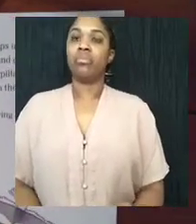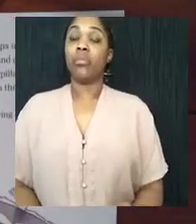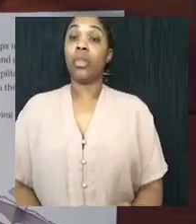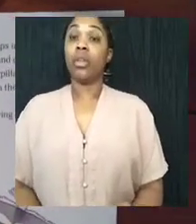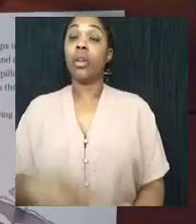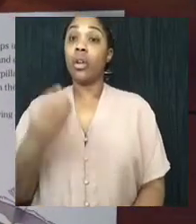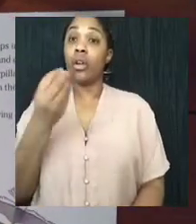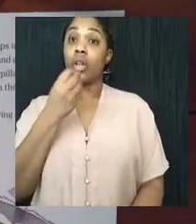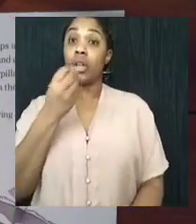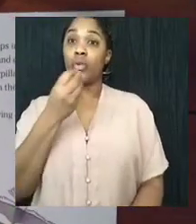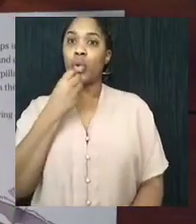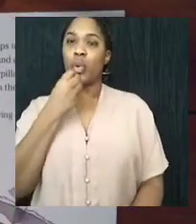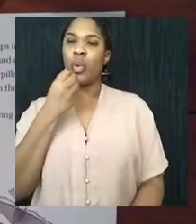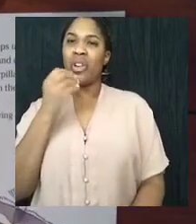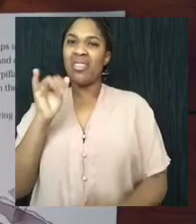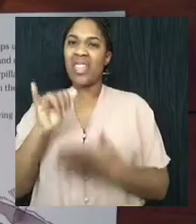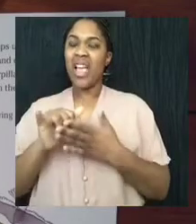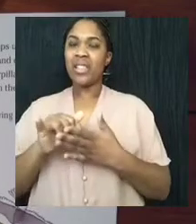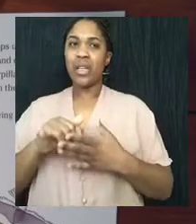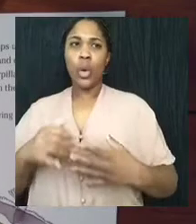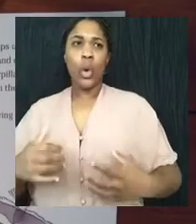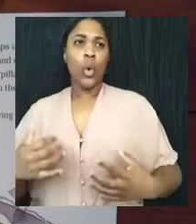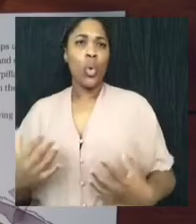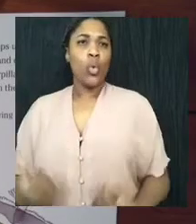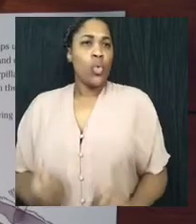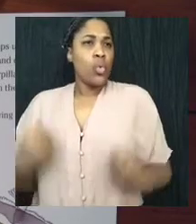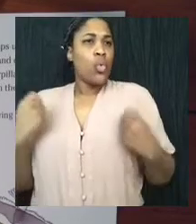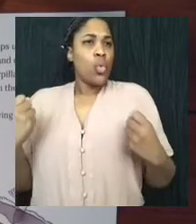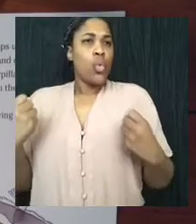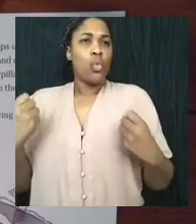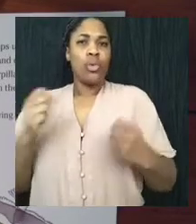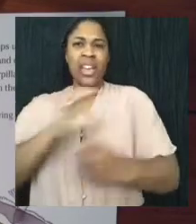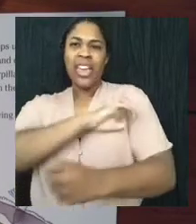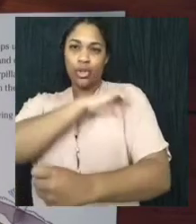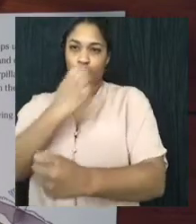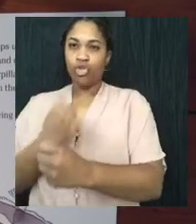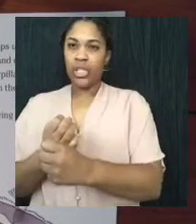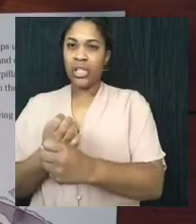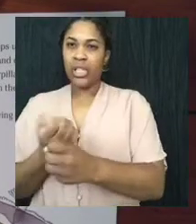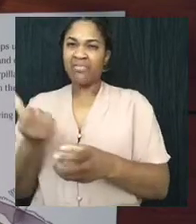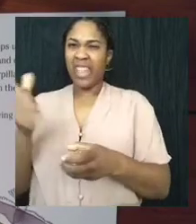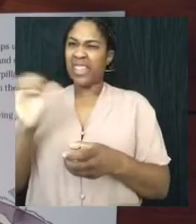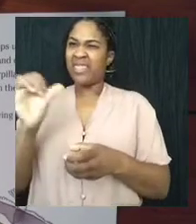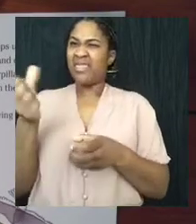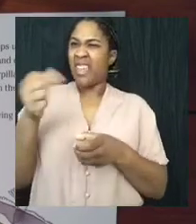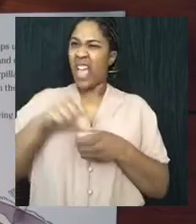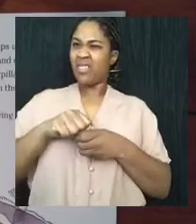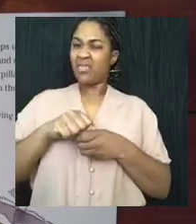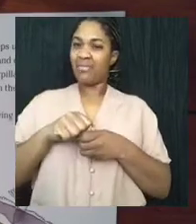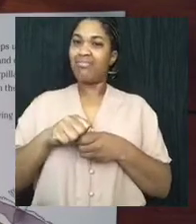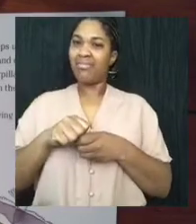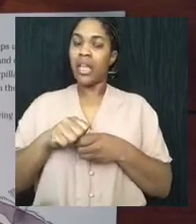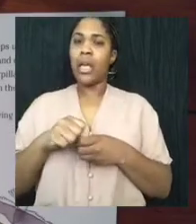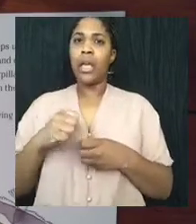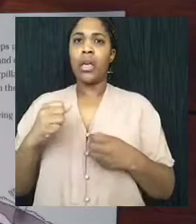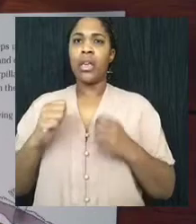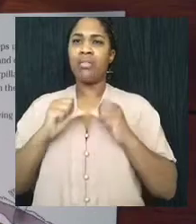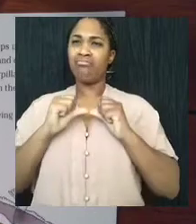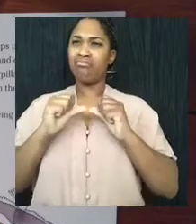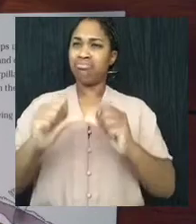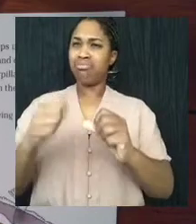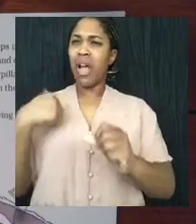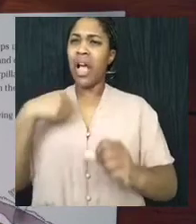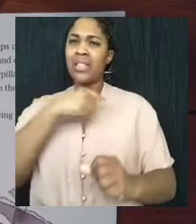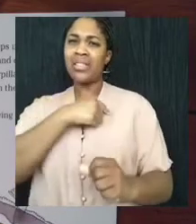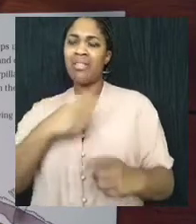Food is the fuel our bodies need. Fuel keeps us alive. It gives us the energy we need